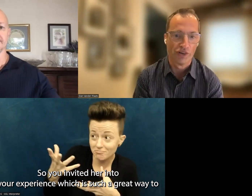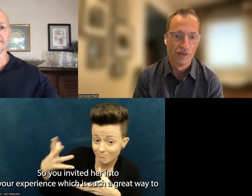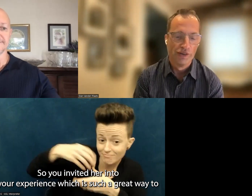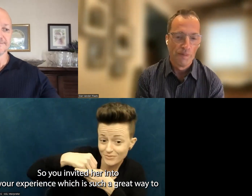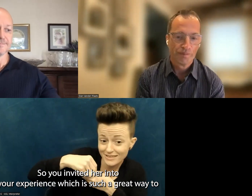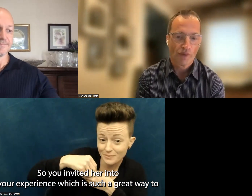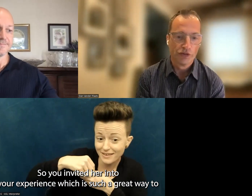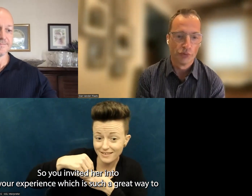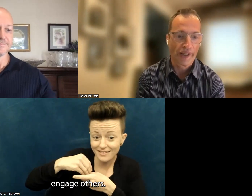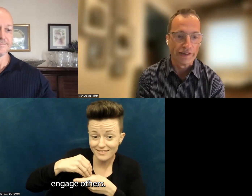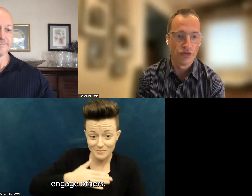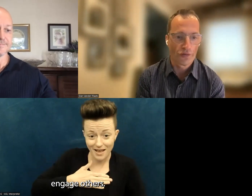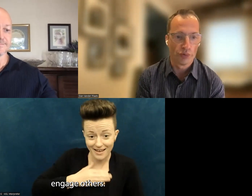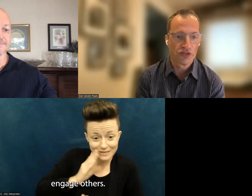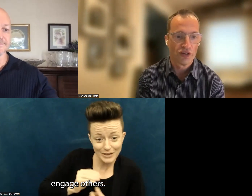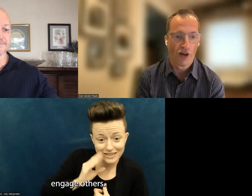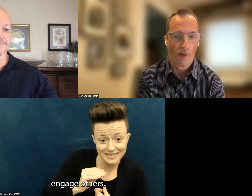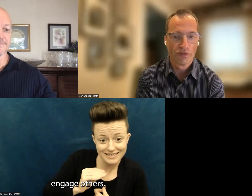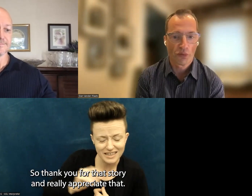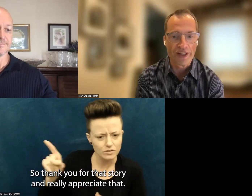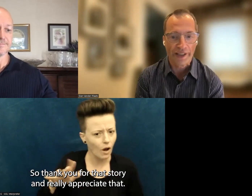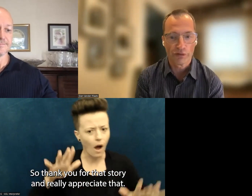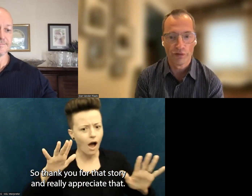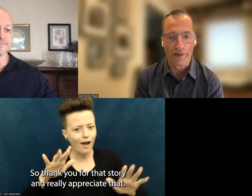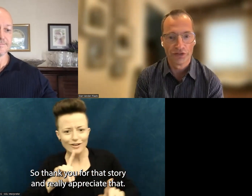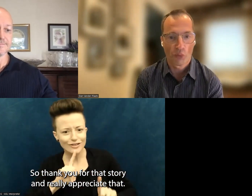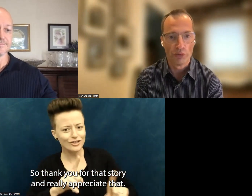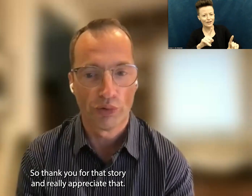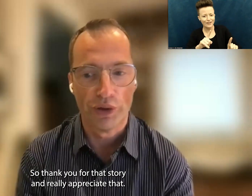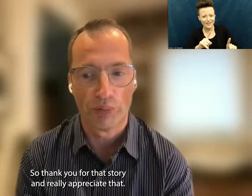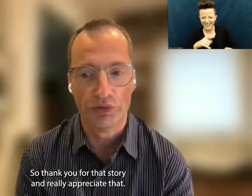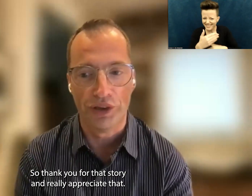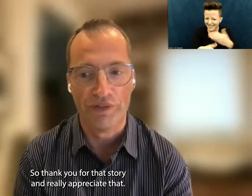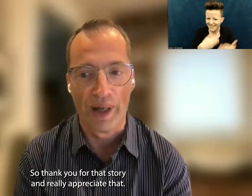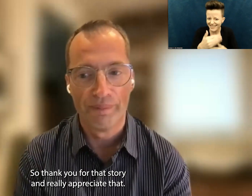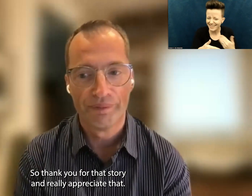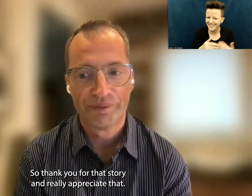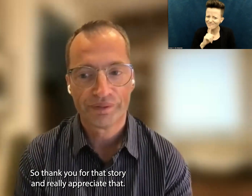way to engage others. So thank you for that story. We really